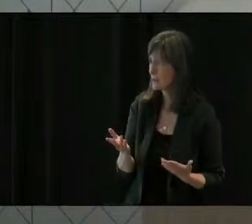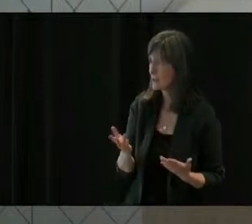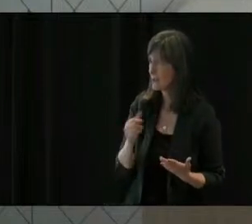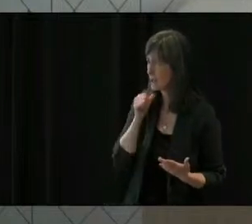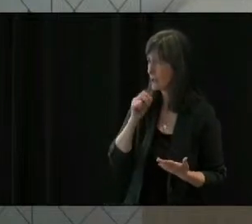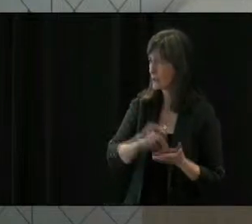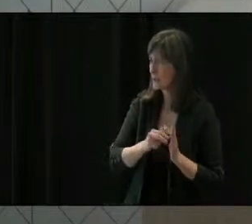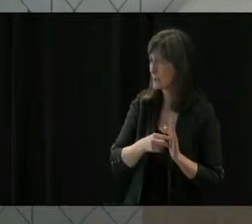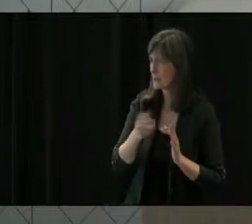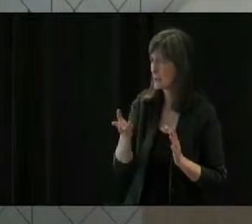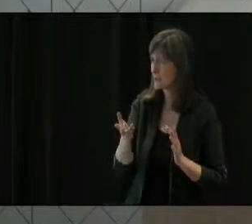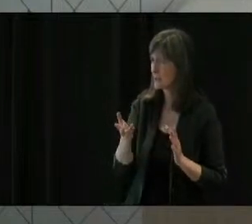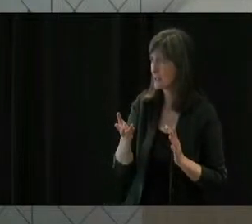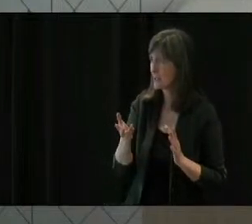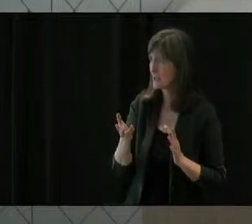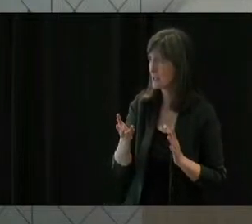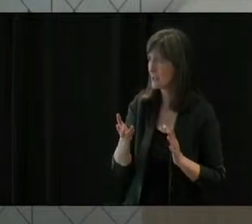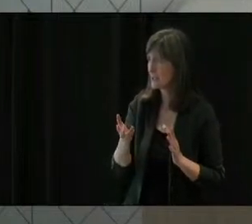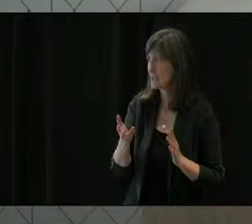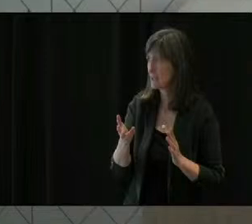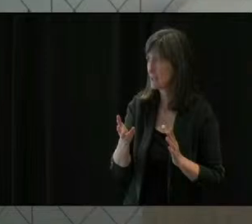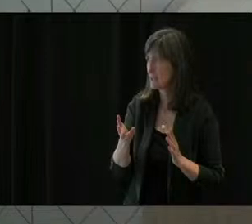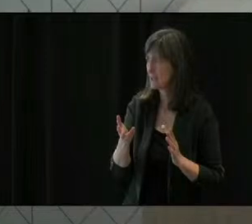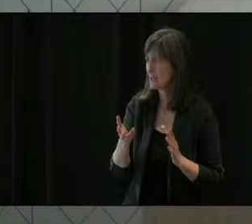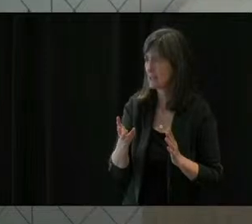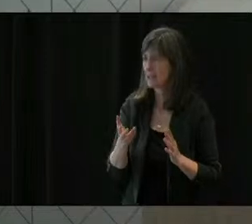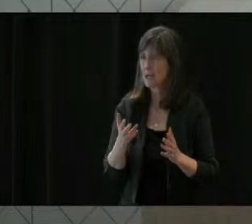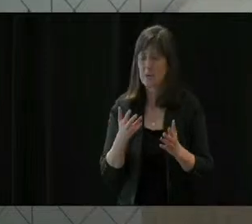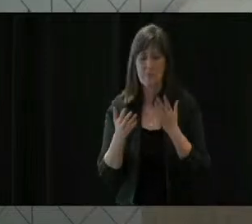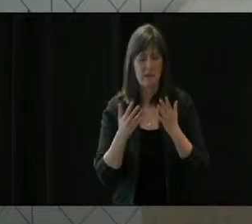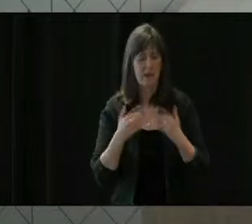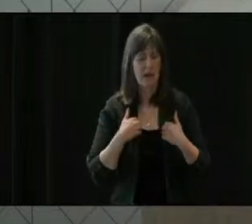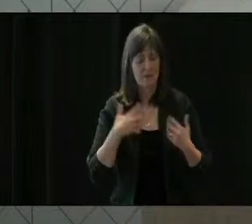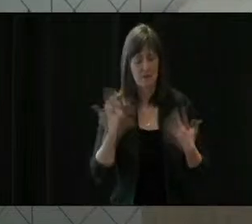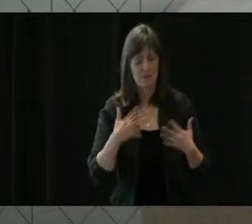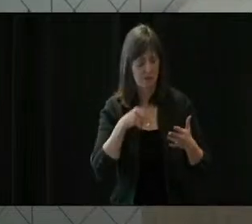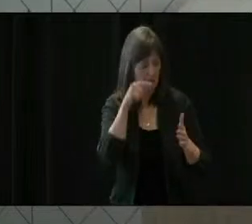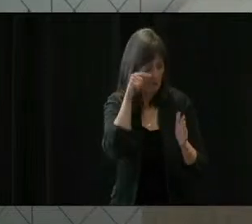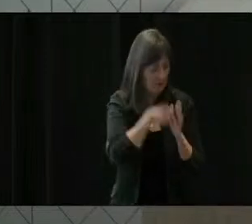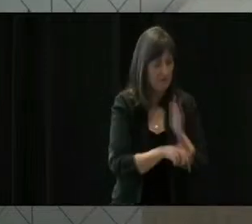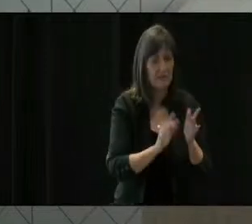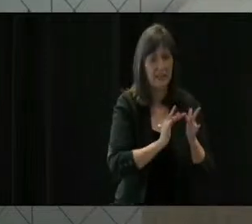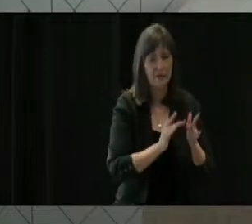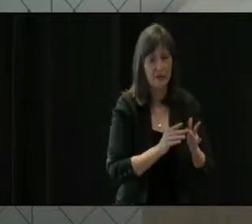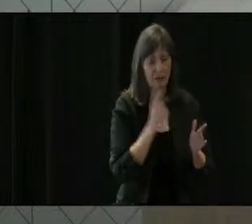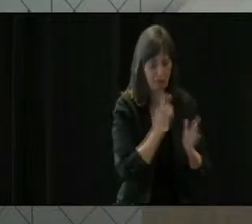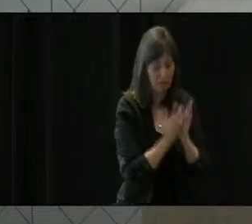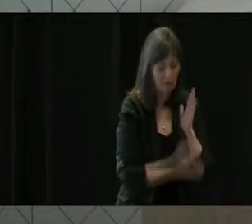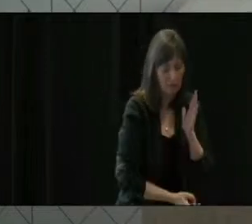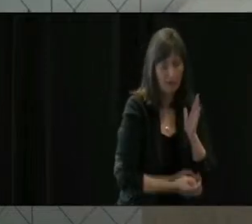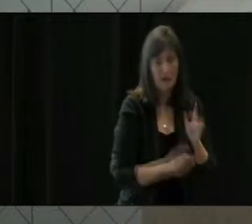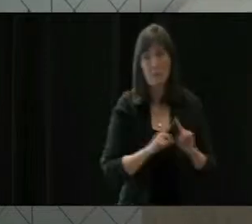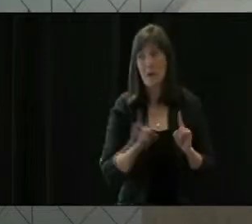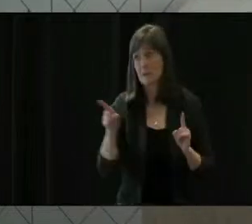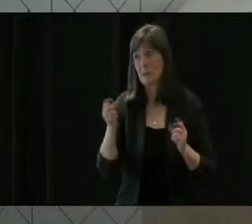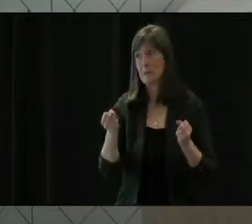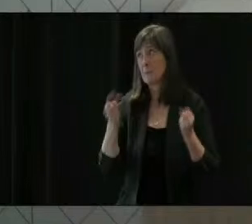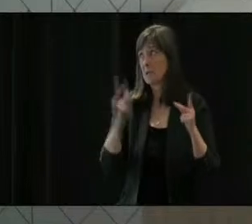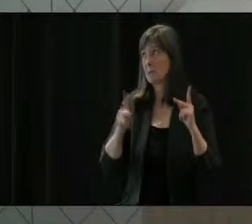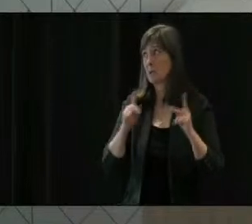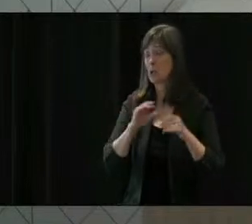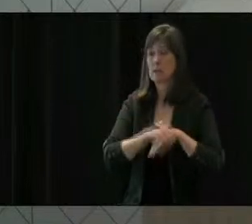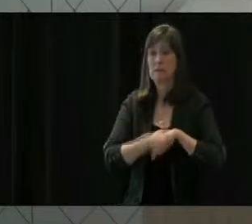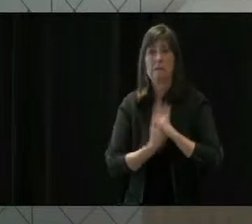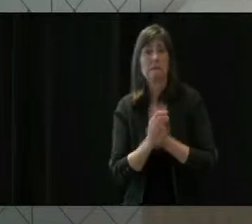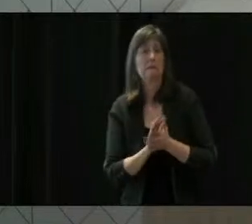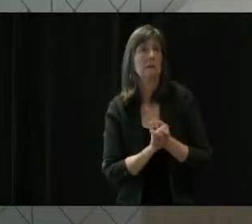Fair enough. I'm probably spending too much time being brain poisoned on the internet. But there's a great deal of hand-wringing and conspiracy theorizing